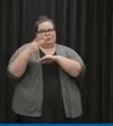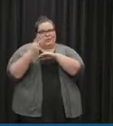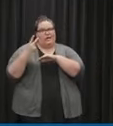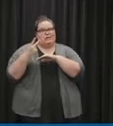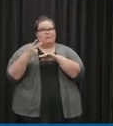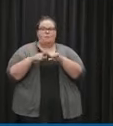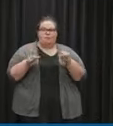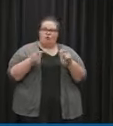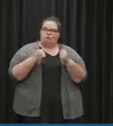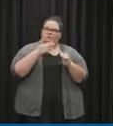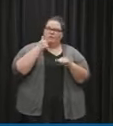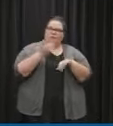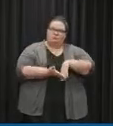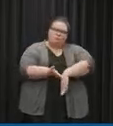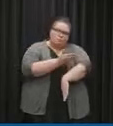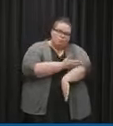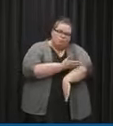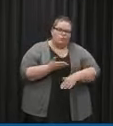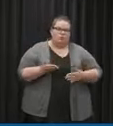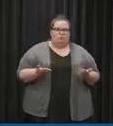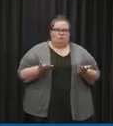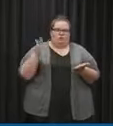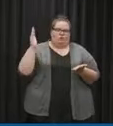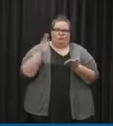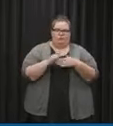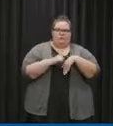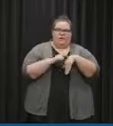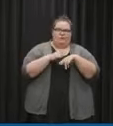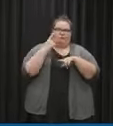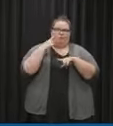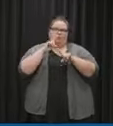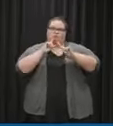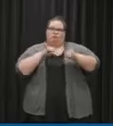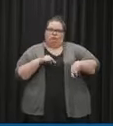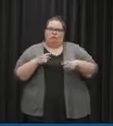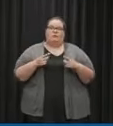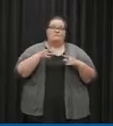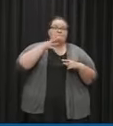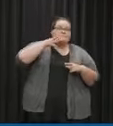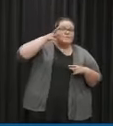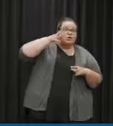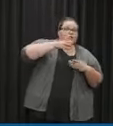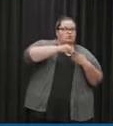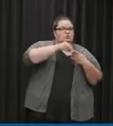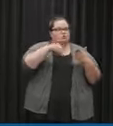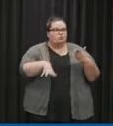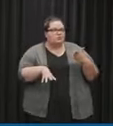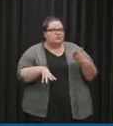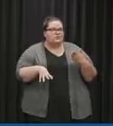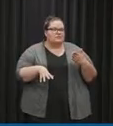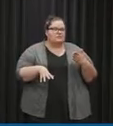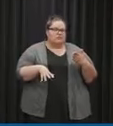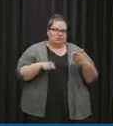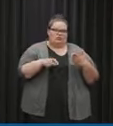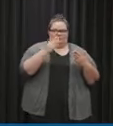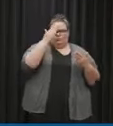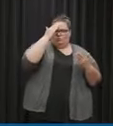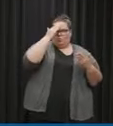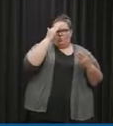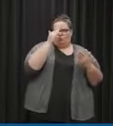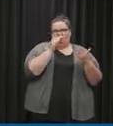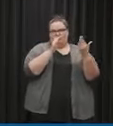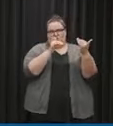our best to make sure that it's the least amount of time possible. But again, I think parents and students and et cetera should be aware